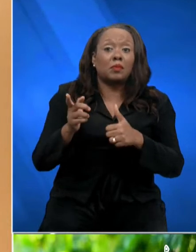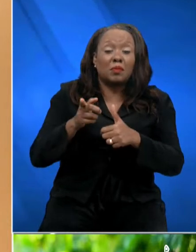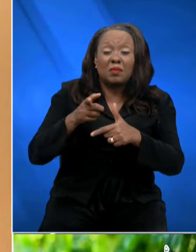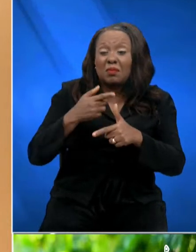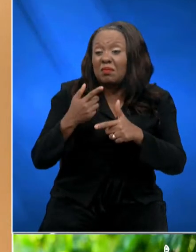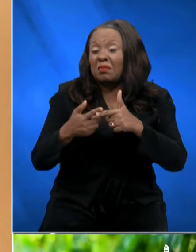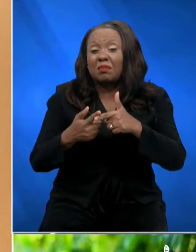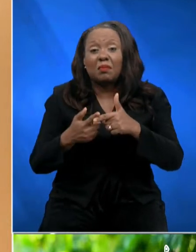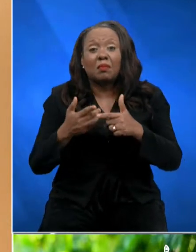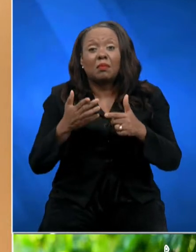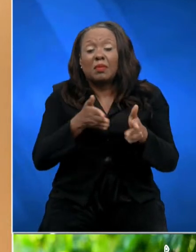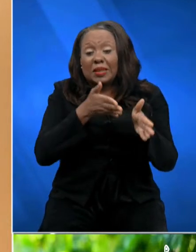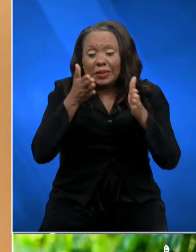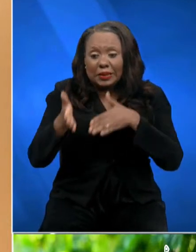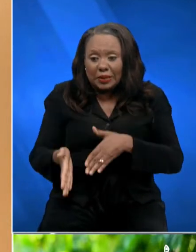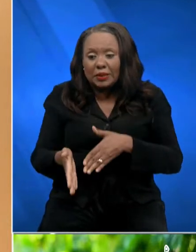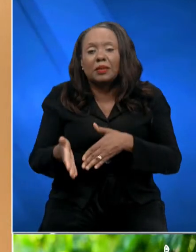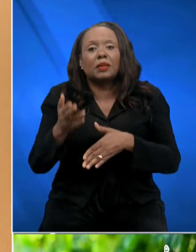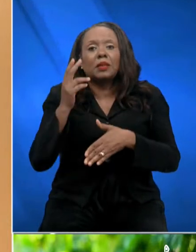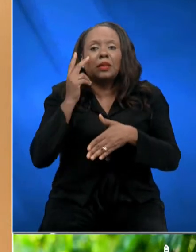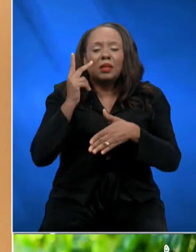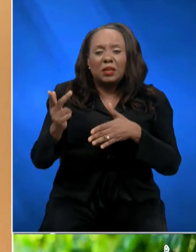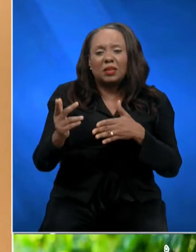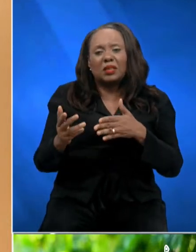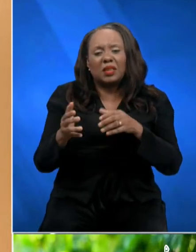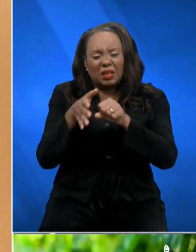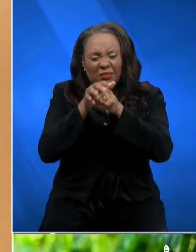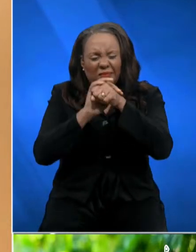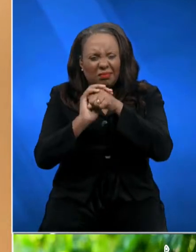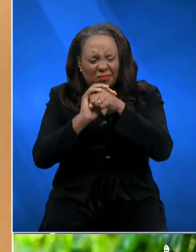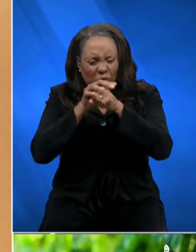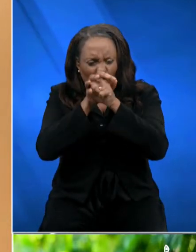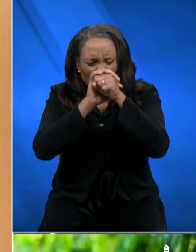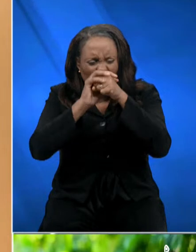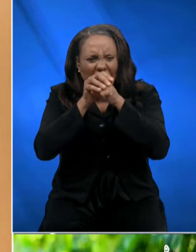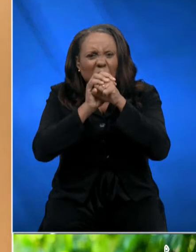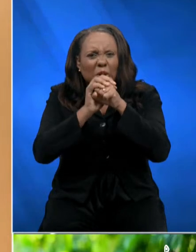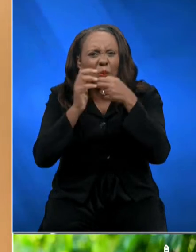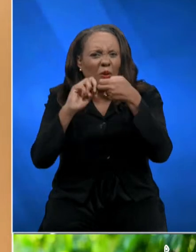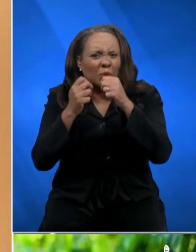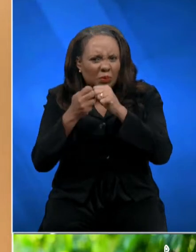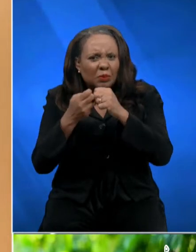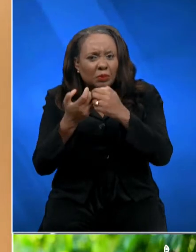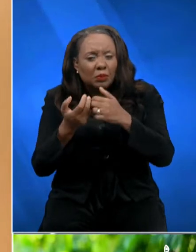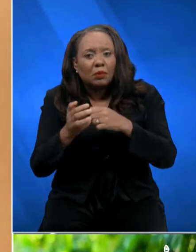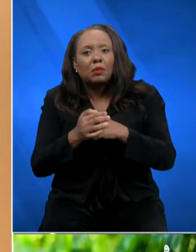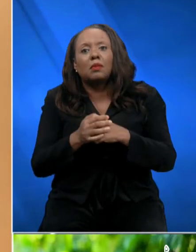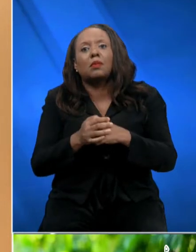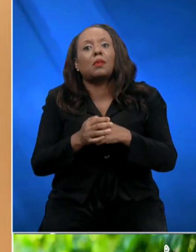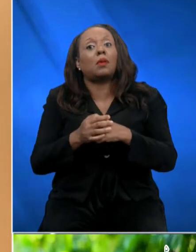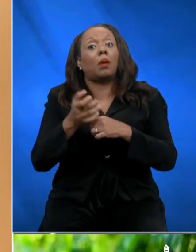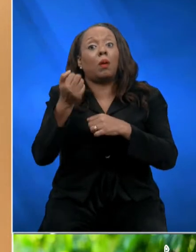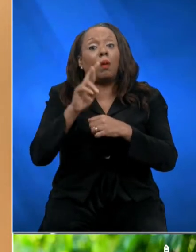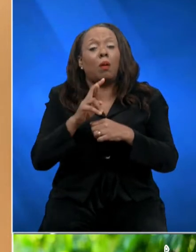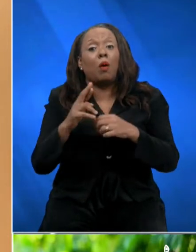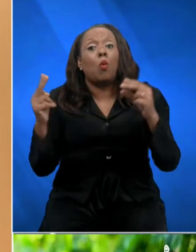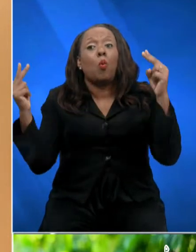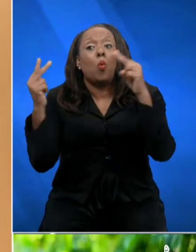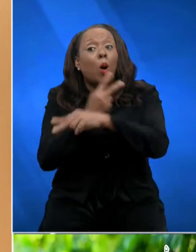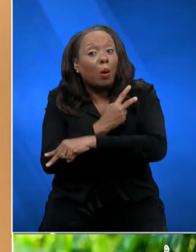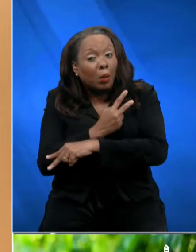severe stage of diabetic retinopathy. And in each increasing stage, you're seeing more evidence